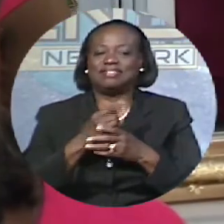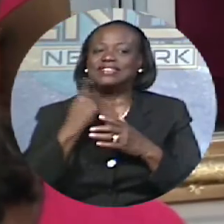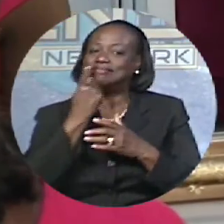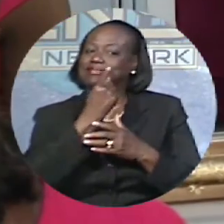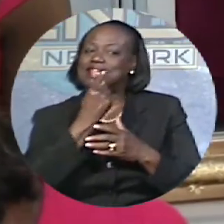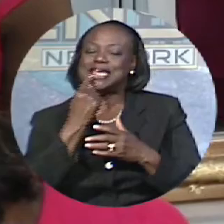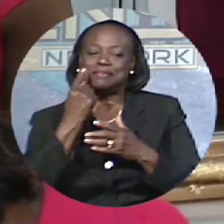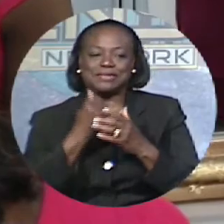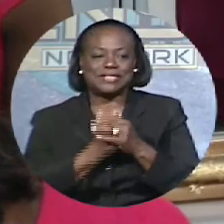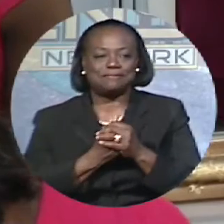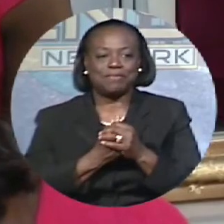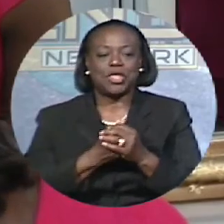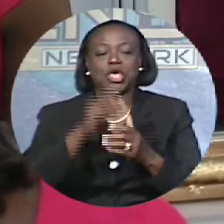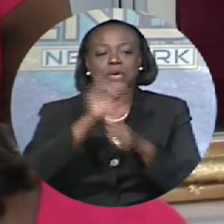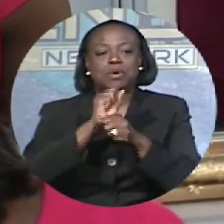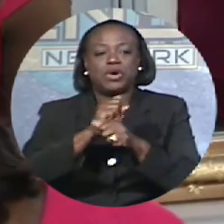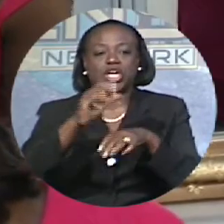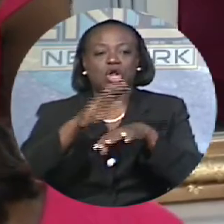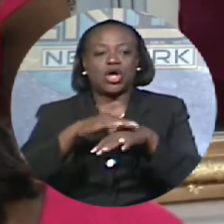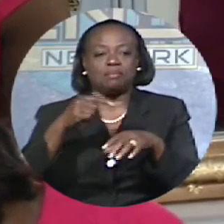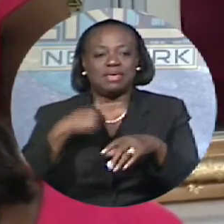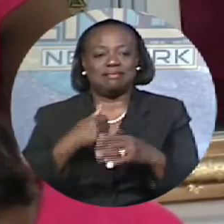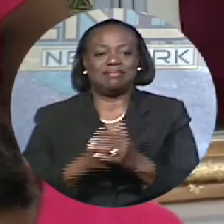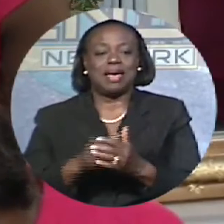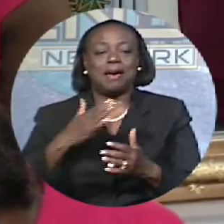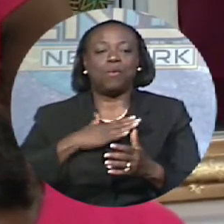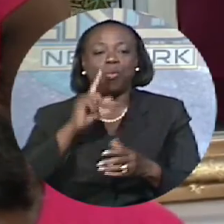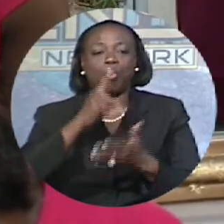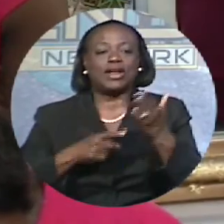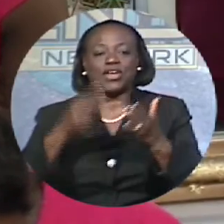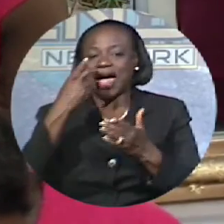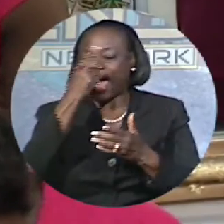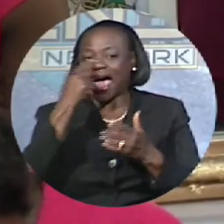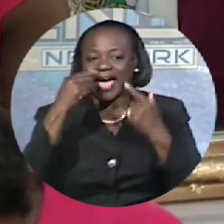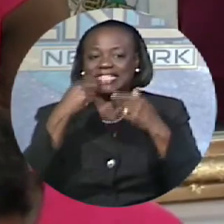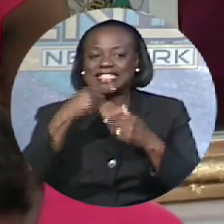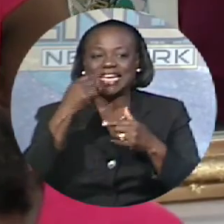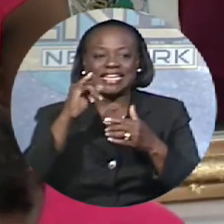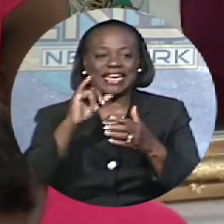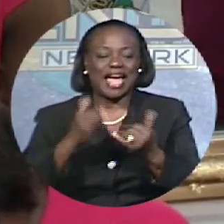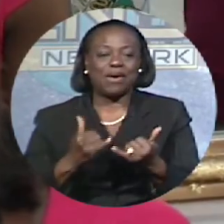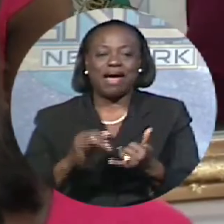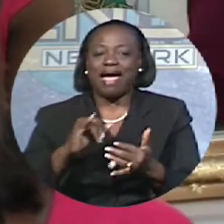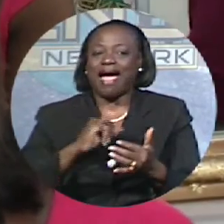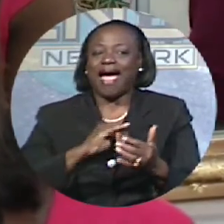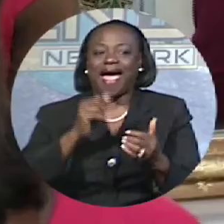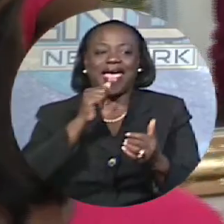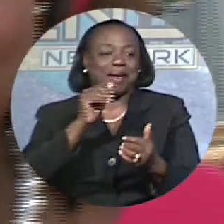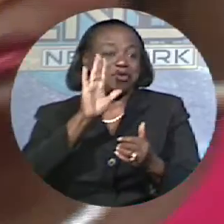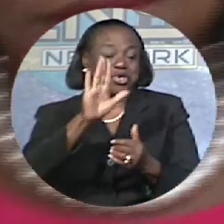Now, you've been working on me for a couple of minutes. What are my eyes saying now? Oh, your eyes are saying, I am your love angel.